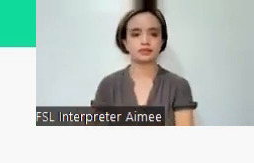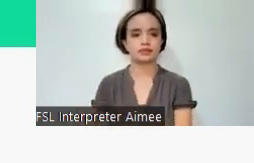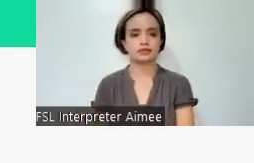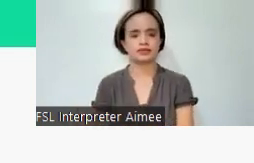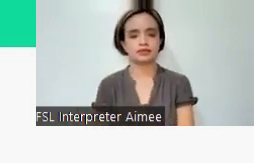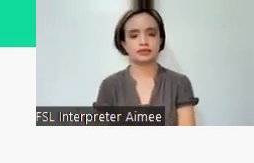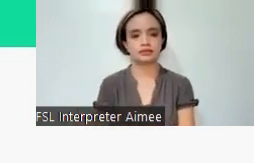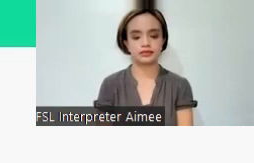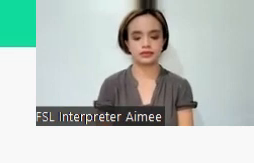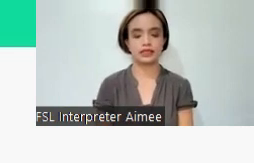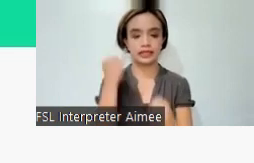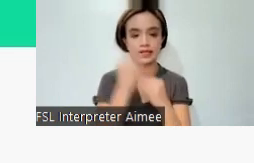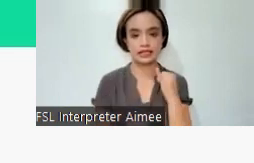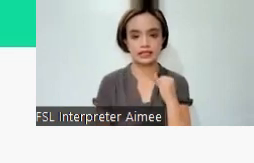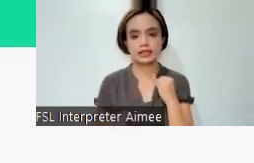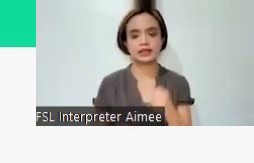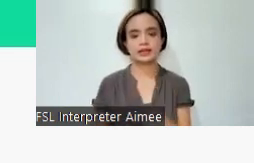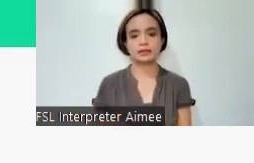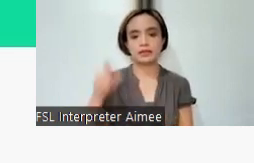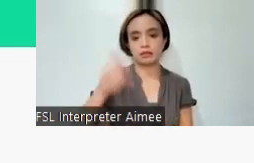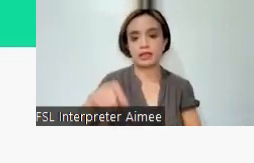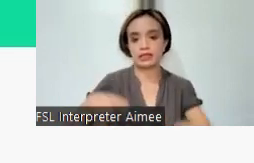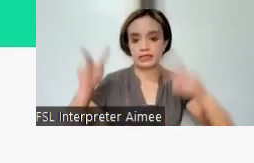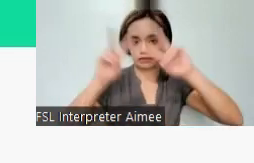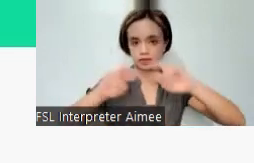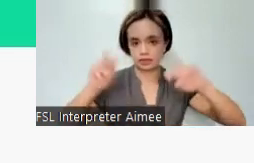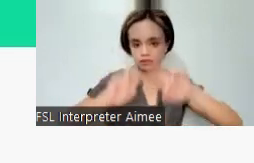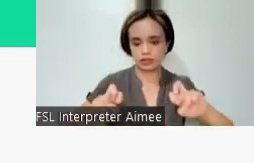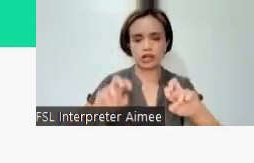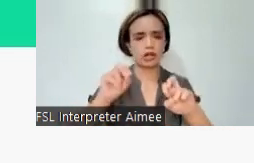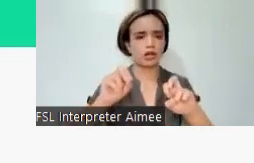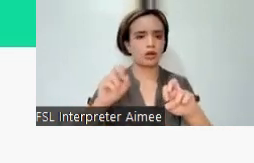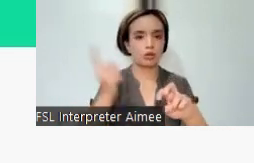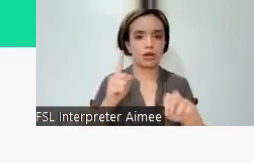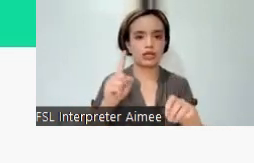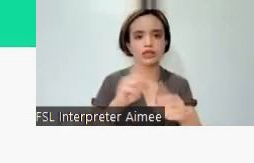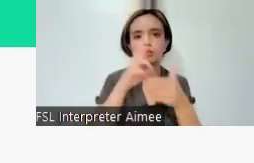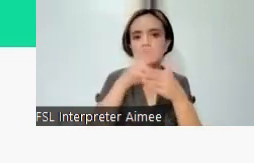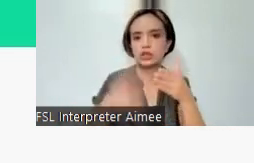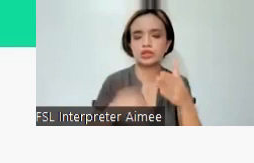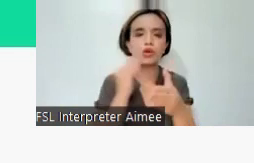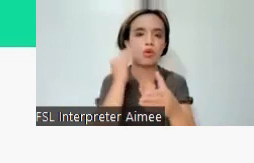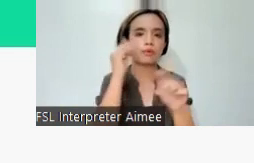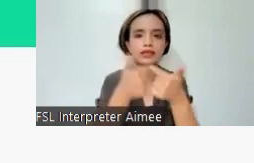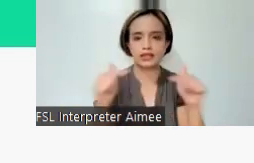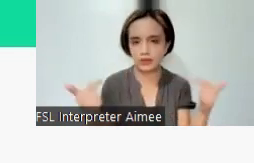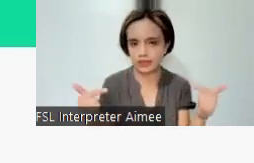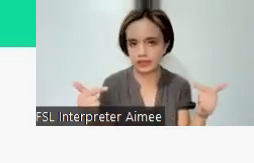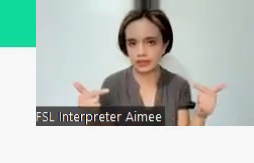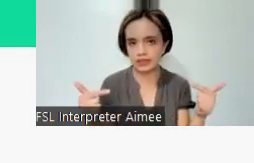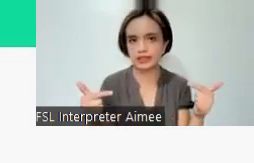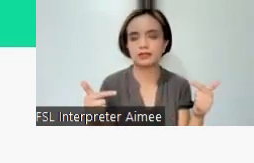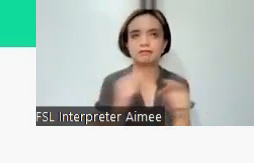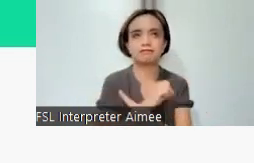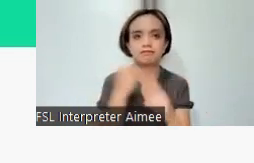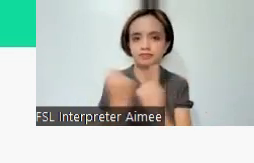Finally, we need to investigate or study the effects of the home language